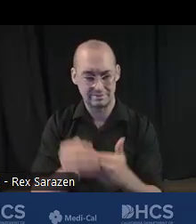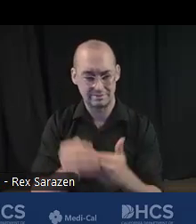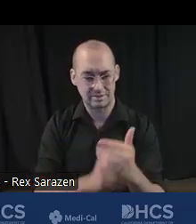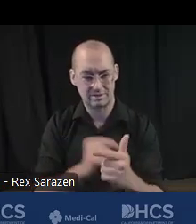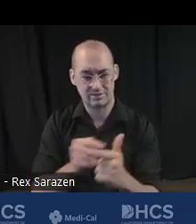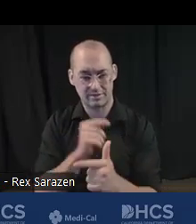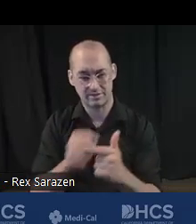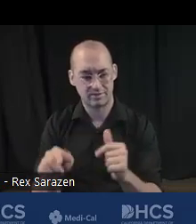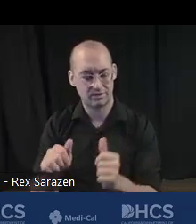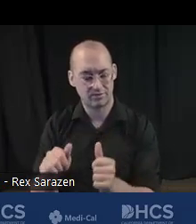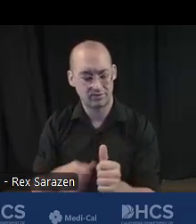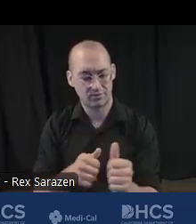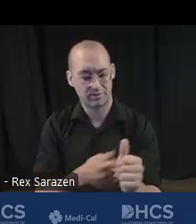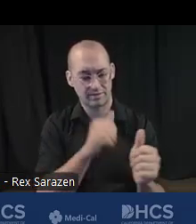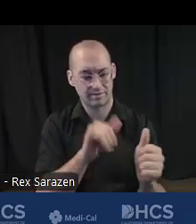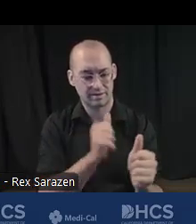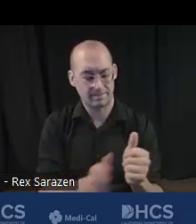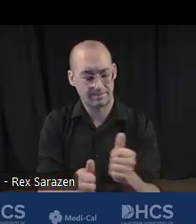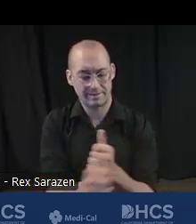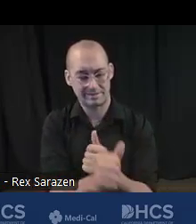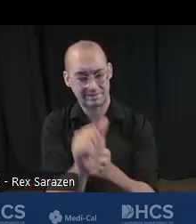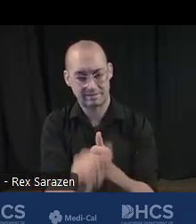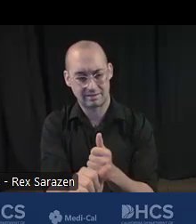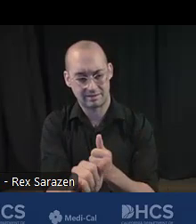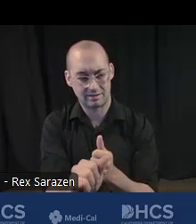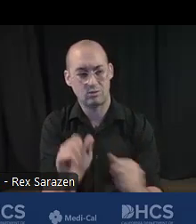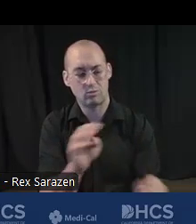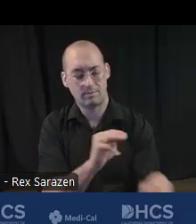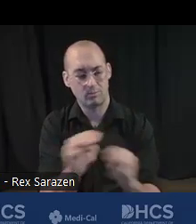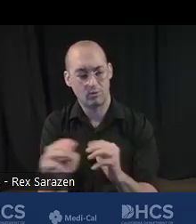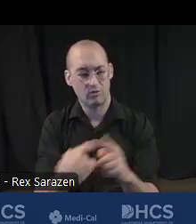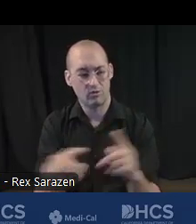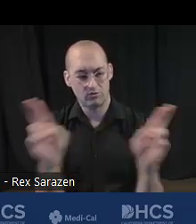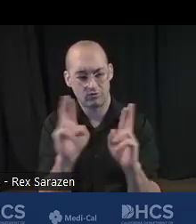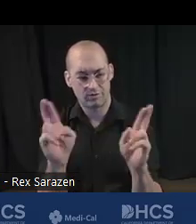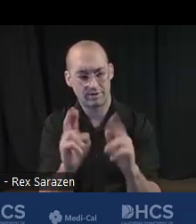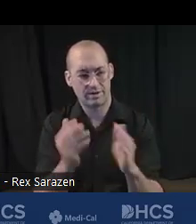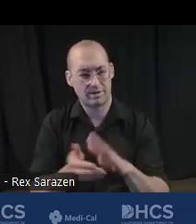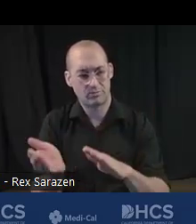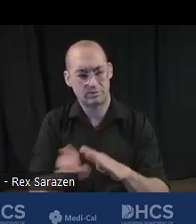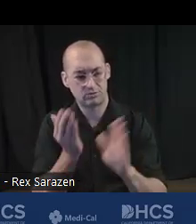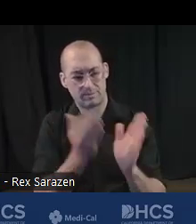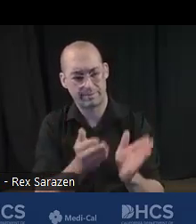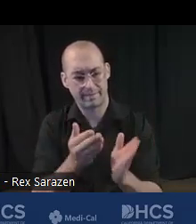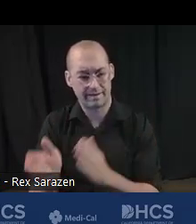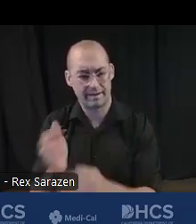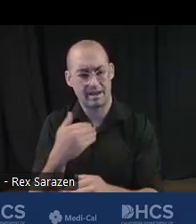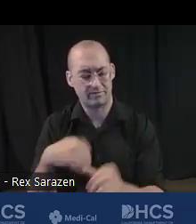that, past that, as we move into readiness and operational planning, we need to have that continued